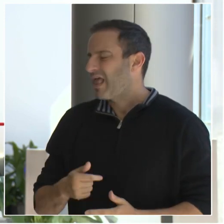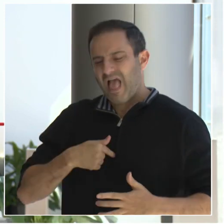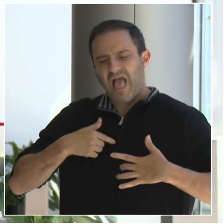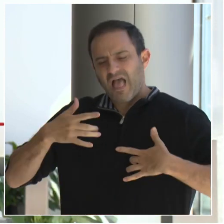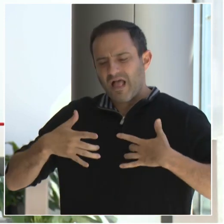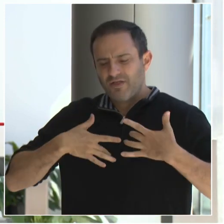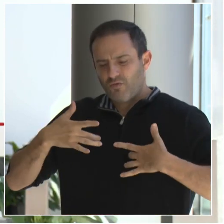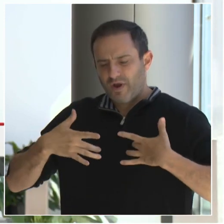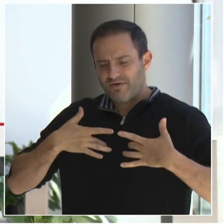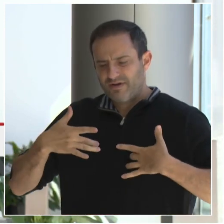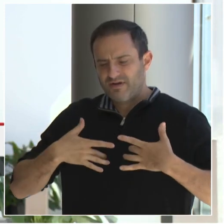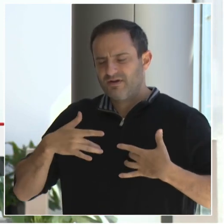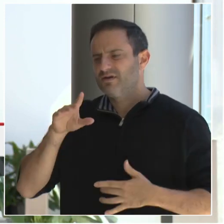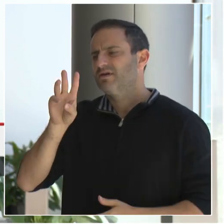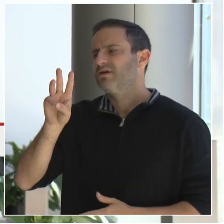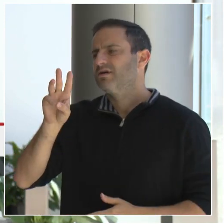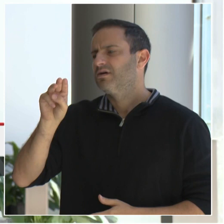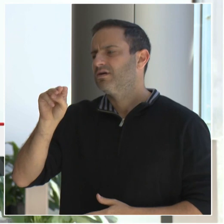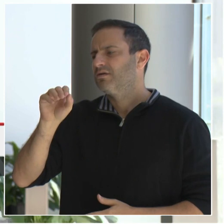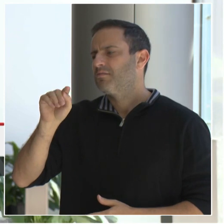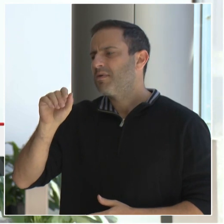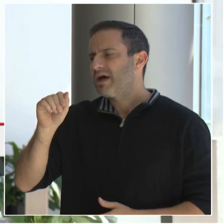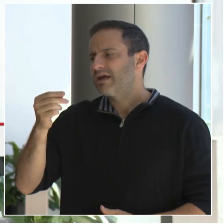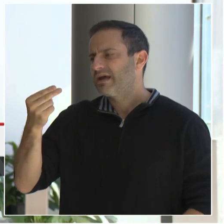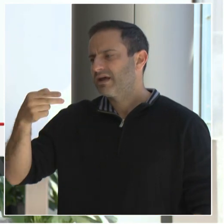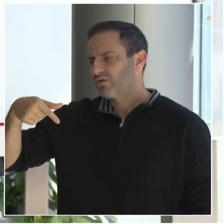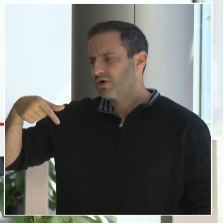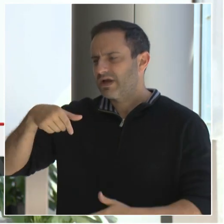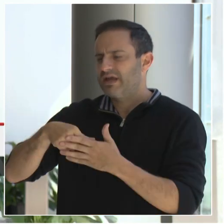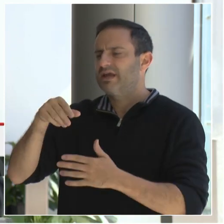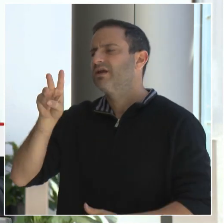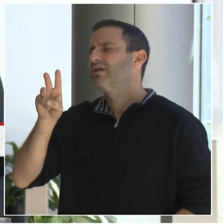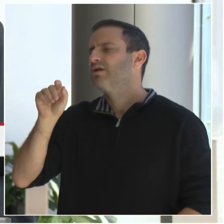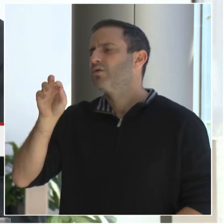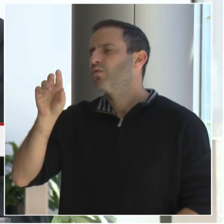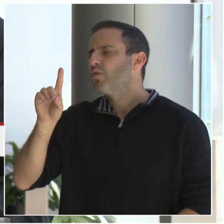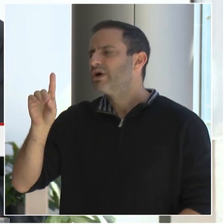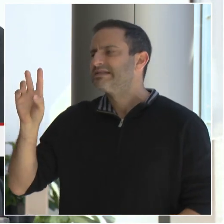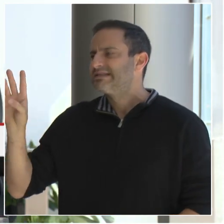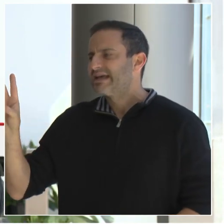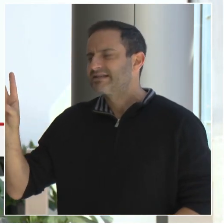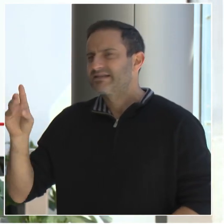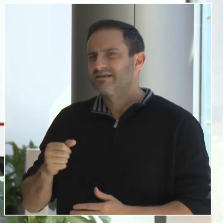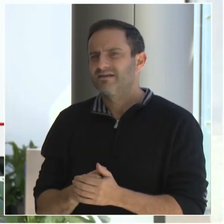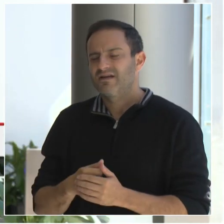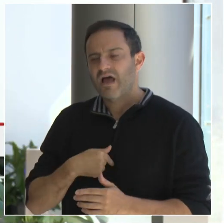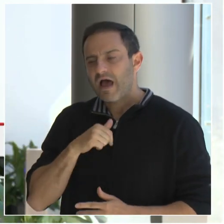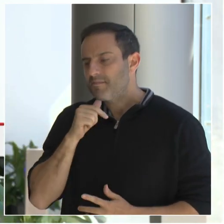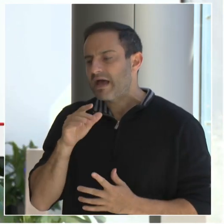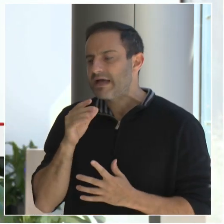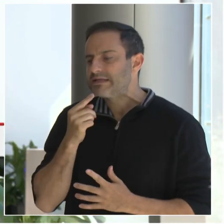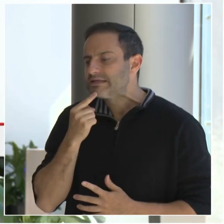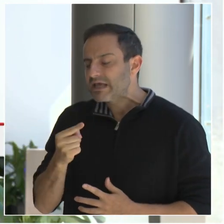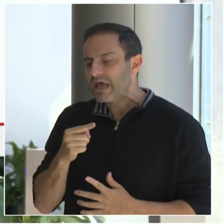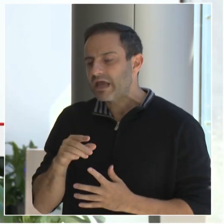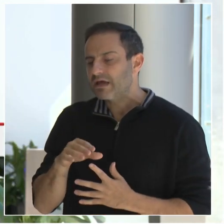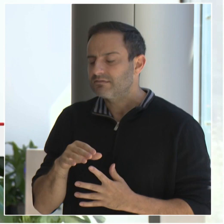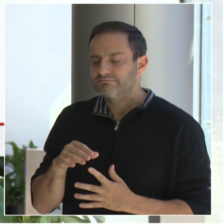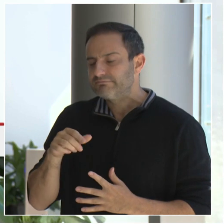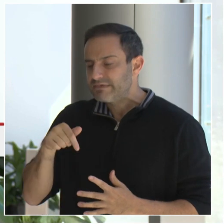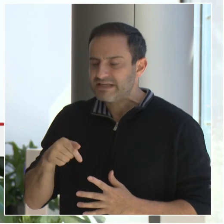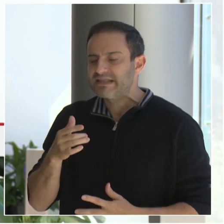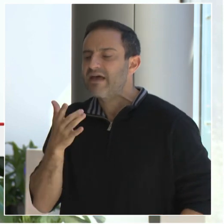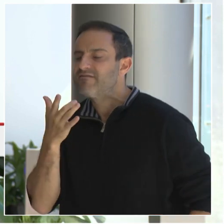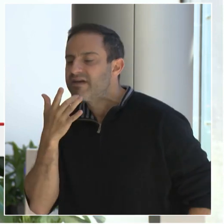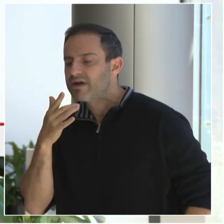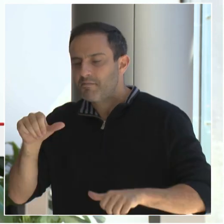thrilled that WMATA headquarters are in Ward 6. And I'm not saying you picked Ward 6 as favorites, but your